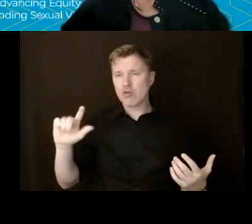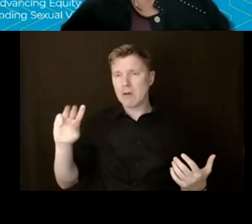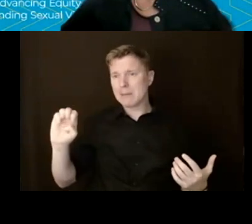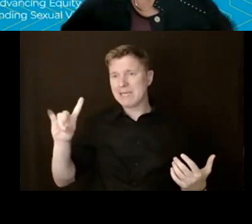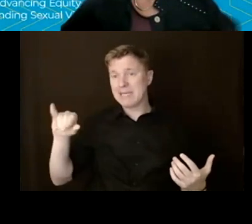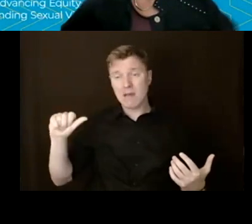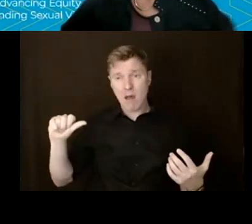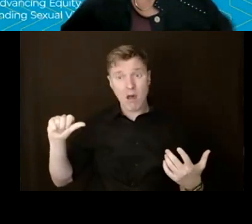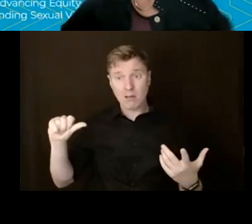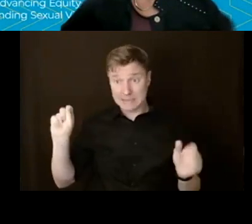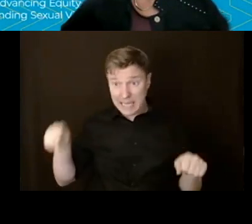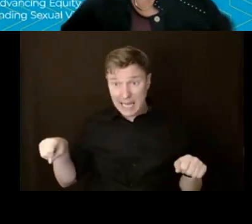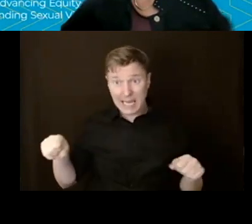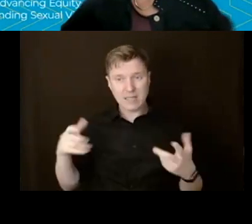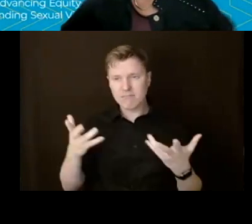that?